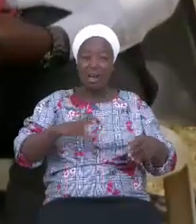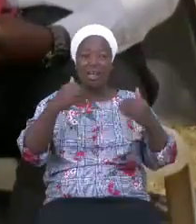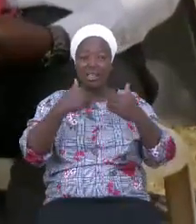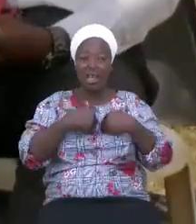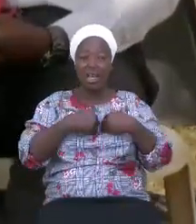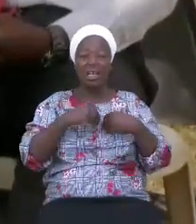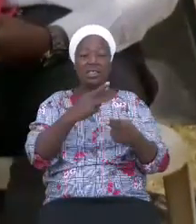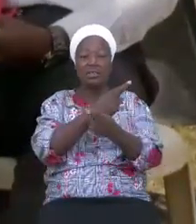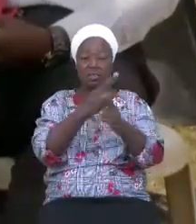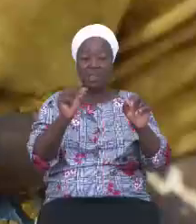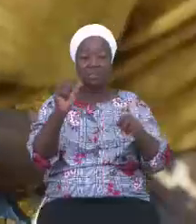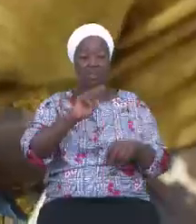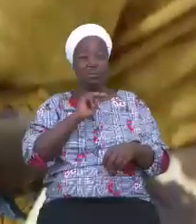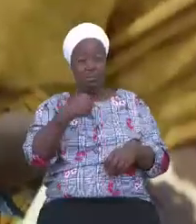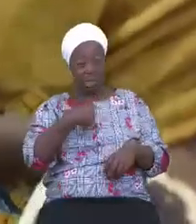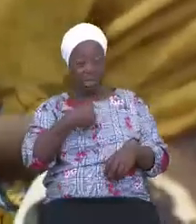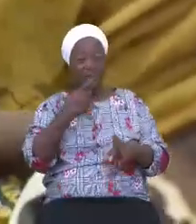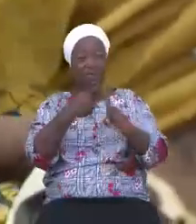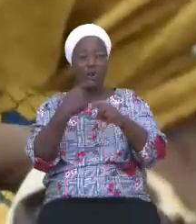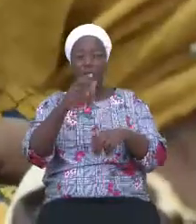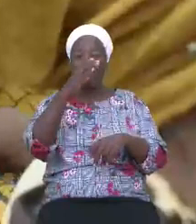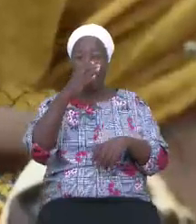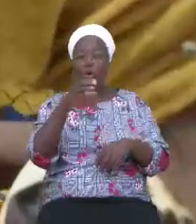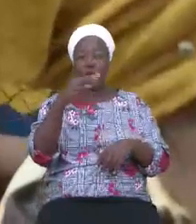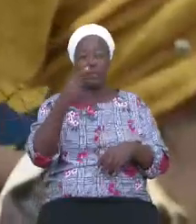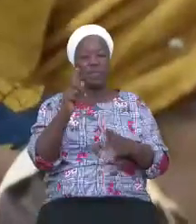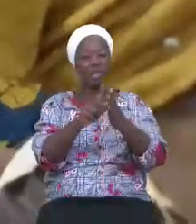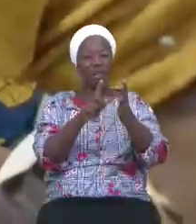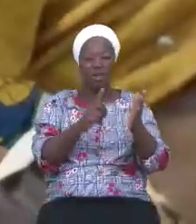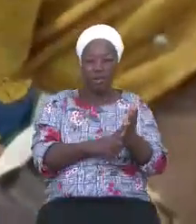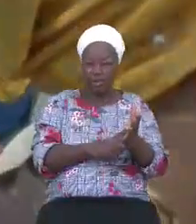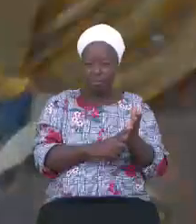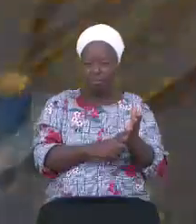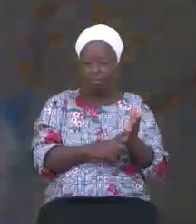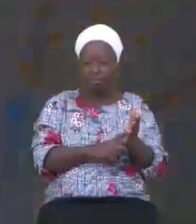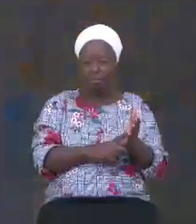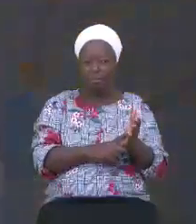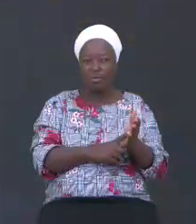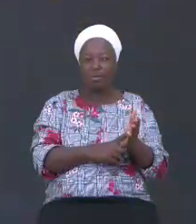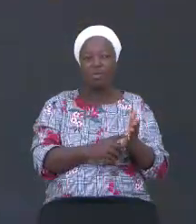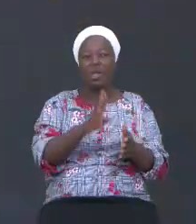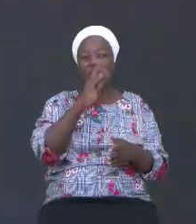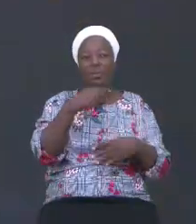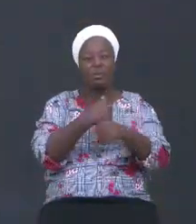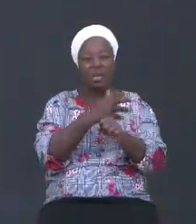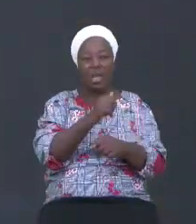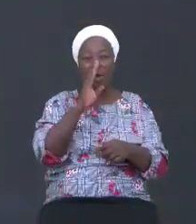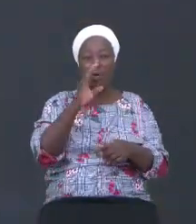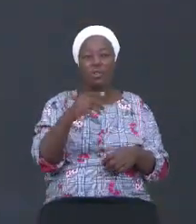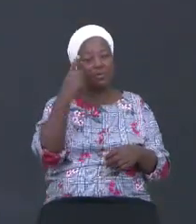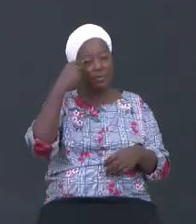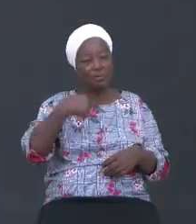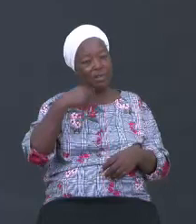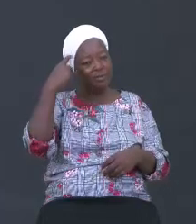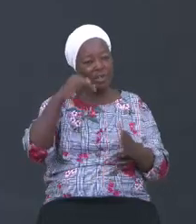From the curse of the law. Be made a curse for me. For it is written, cursed